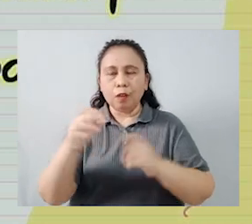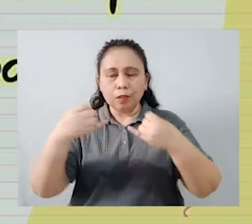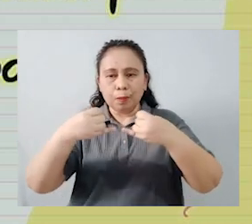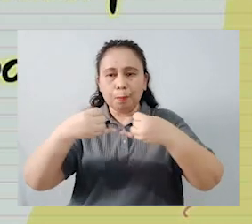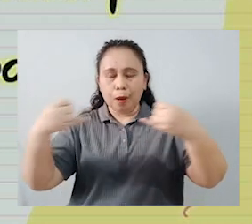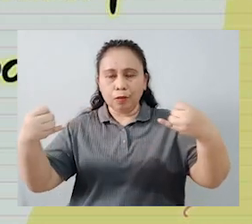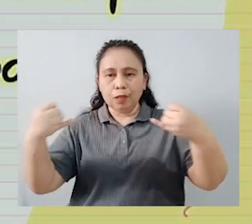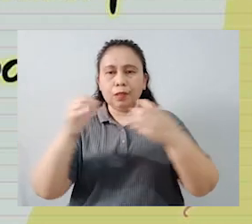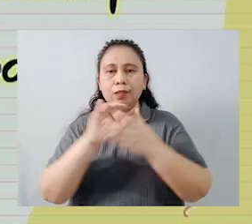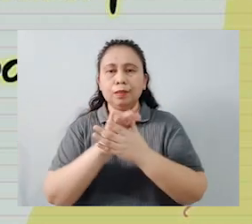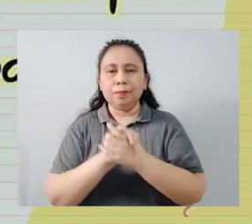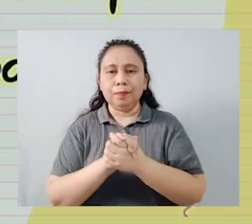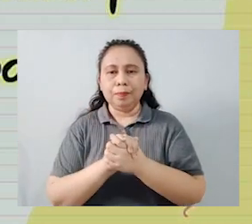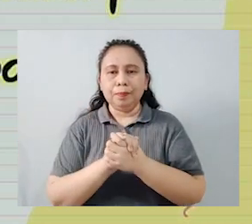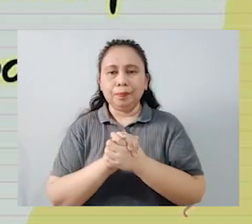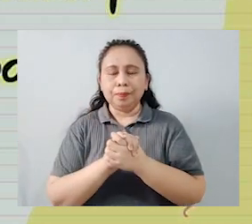boundary.